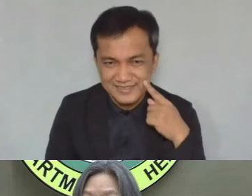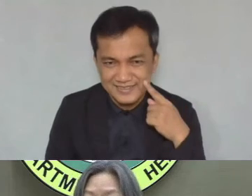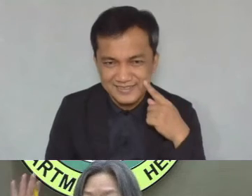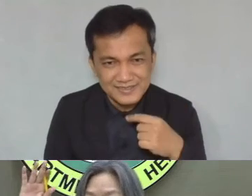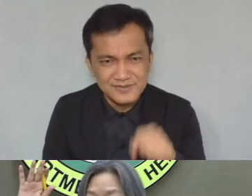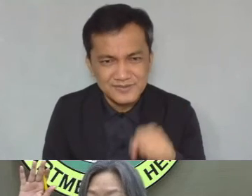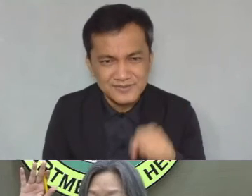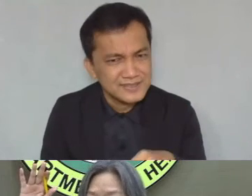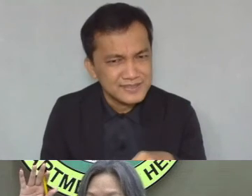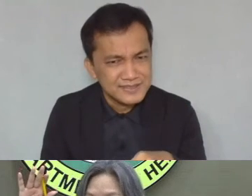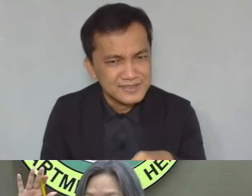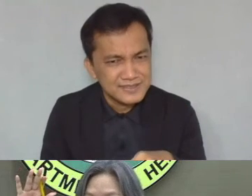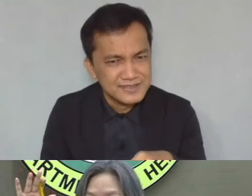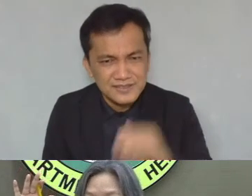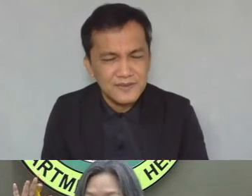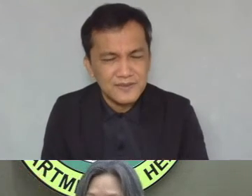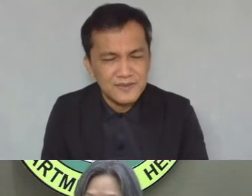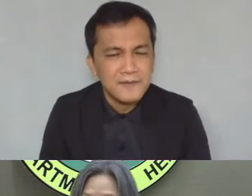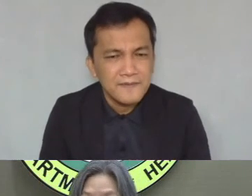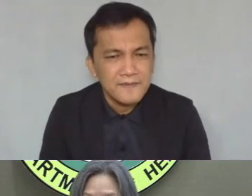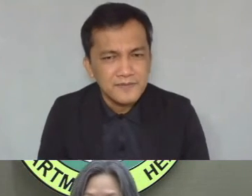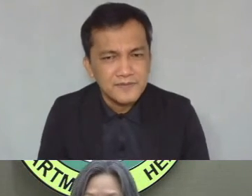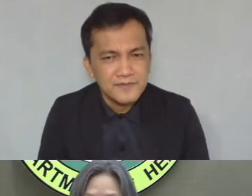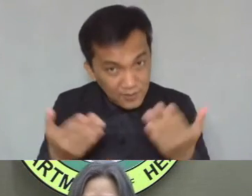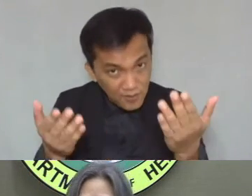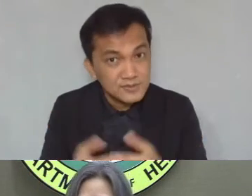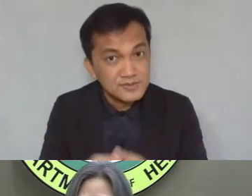ko, Miss Portia. Can I say something? Go ahead.